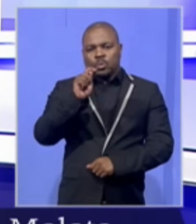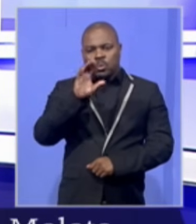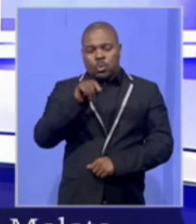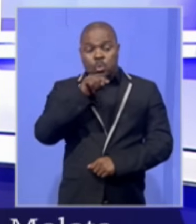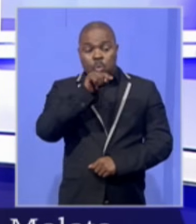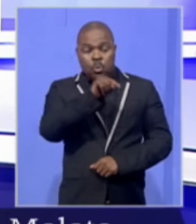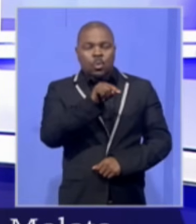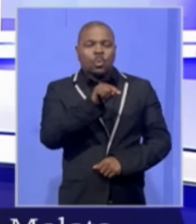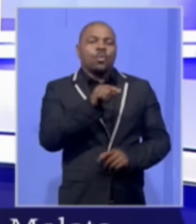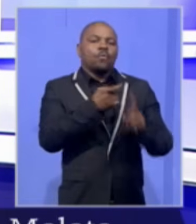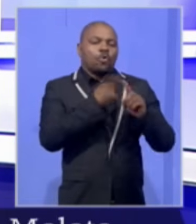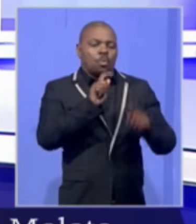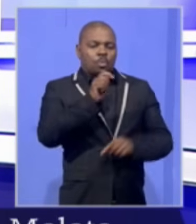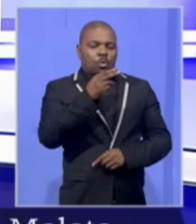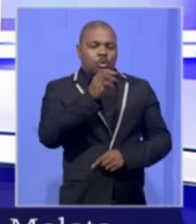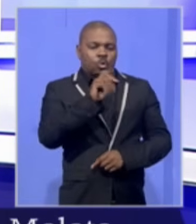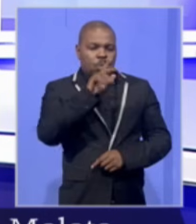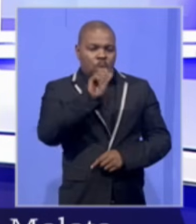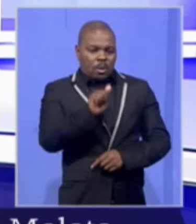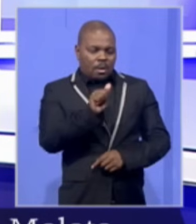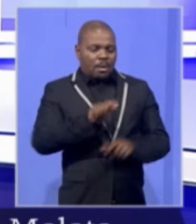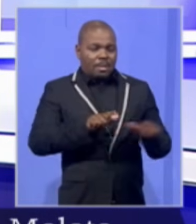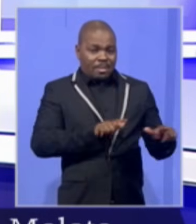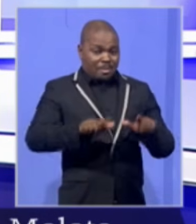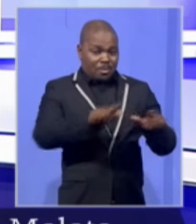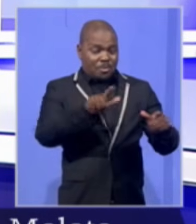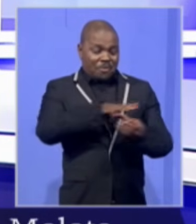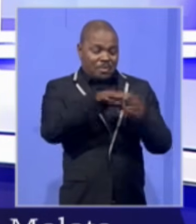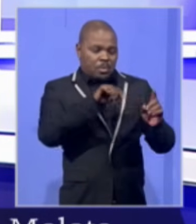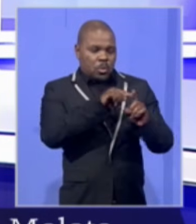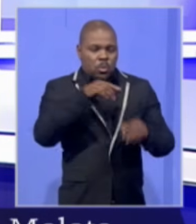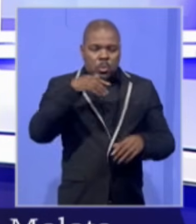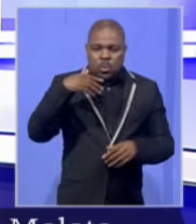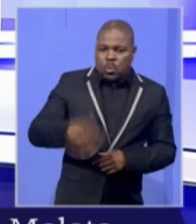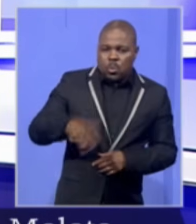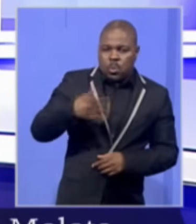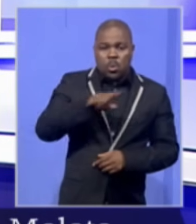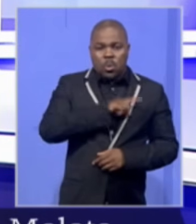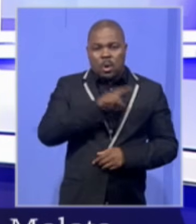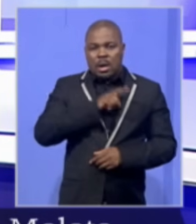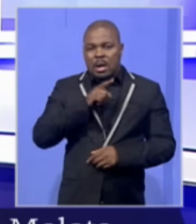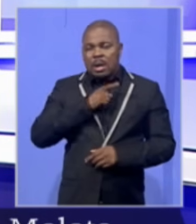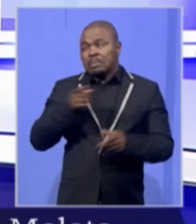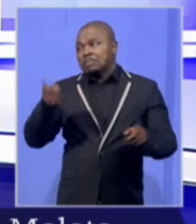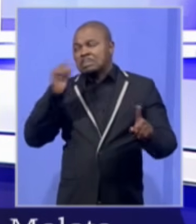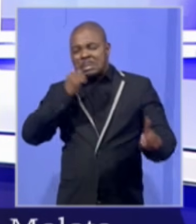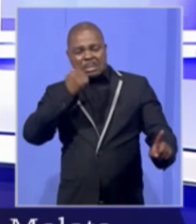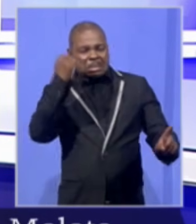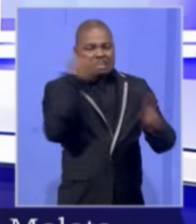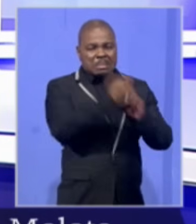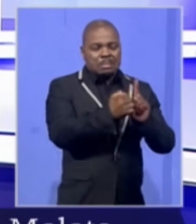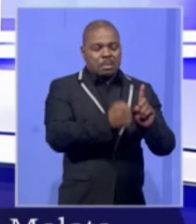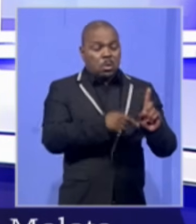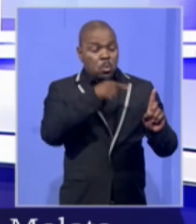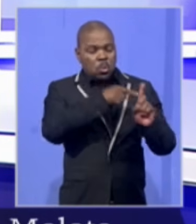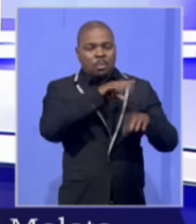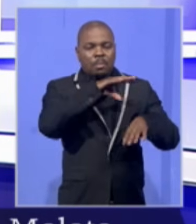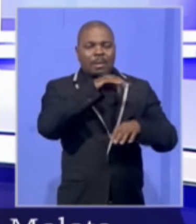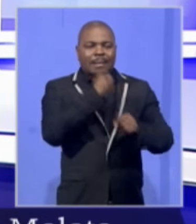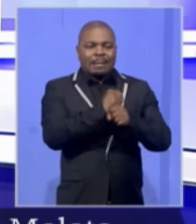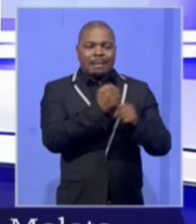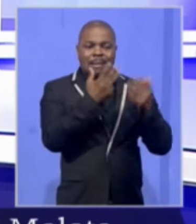Gathoka kwa Limpopo ba mo kutlo botlhokong e seng kana ka sepe morago ga gore a bolawe setlhogo. Morutwana yono wa grade